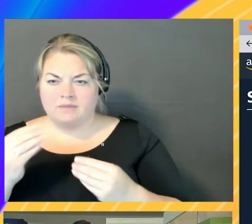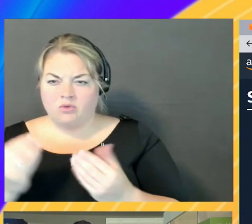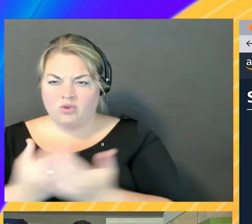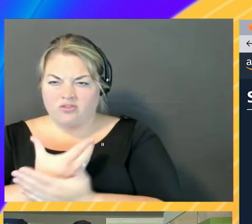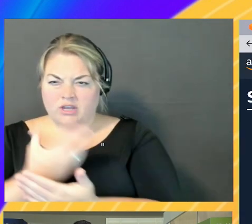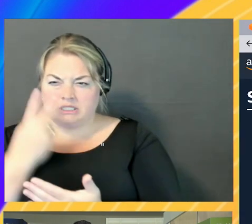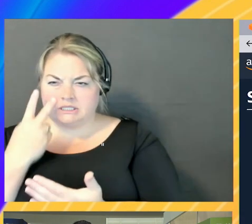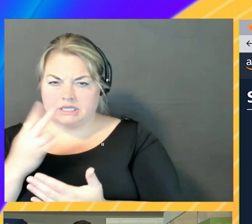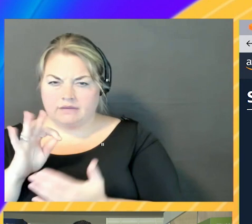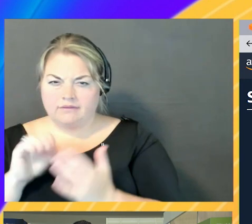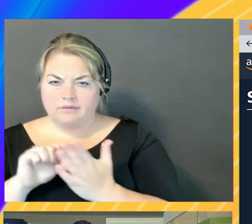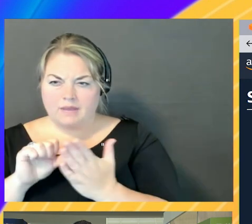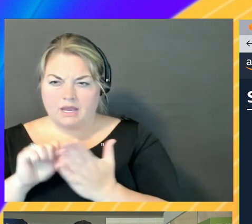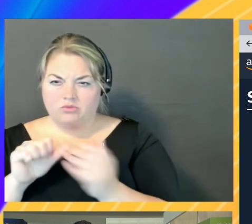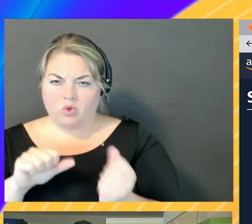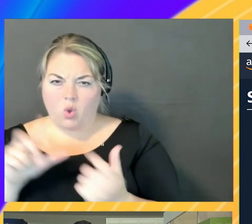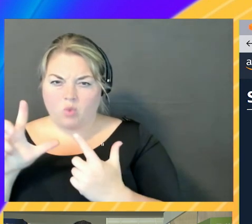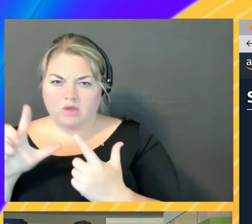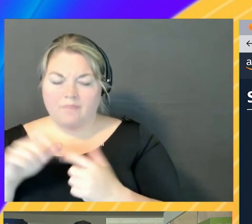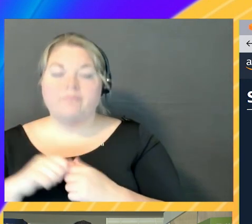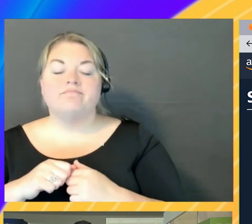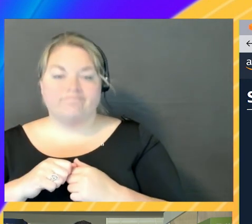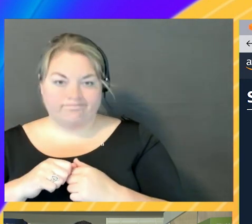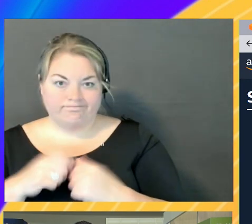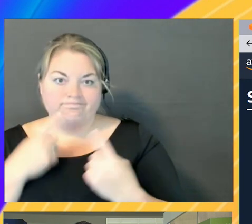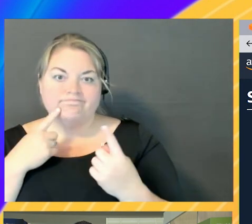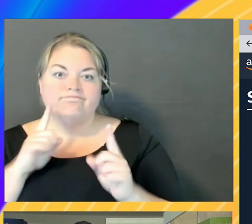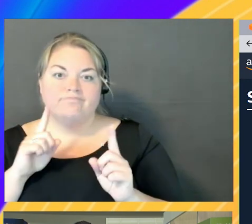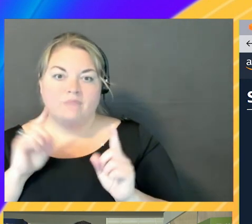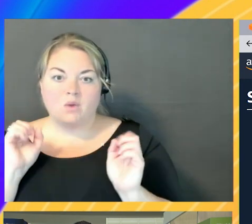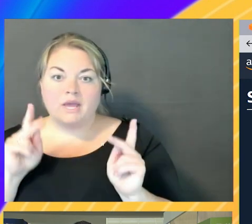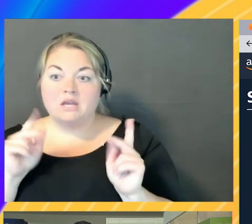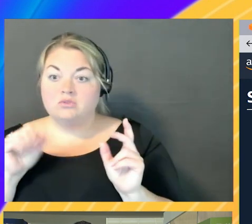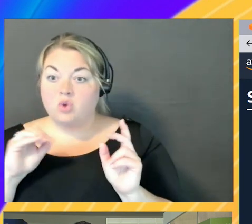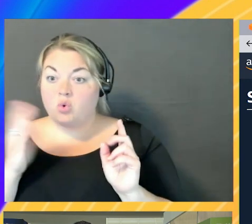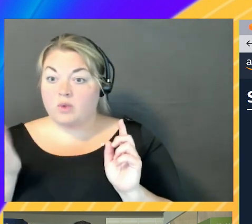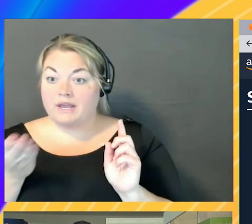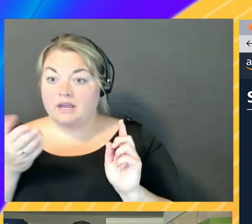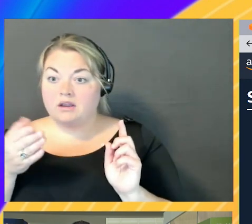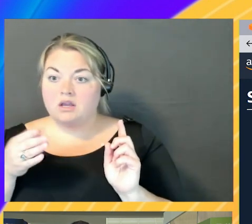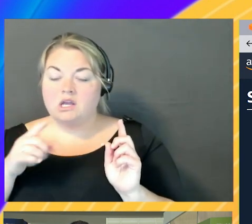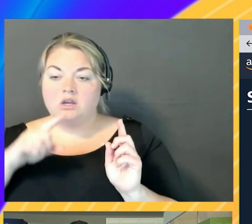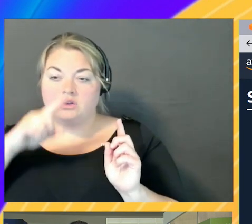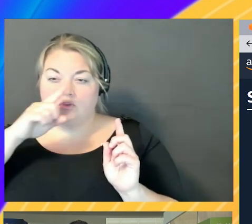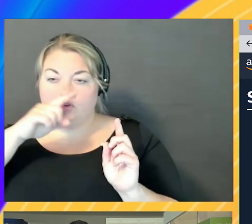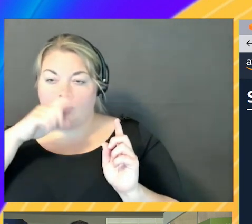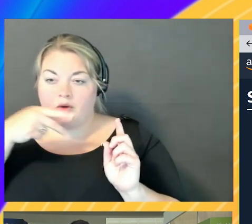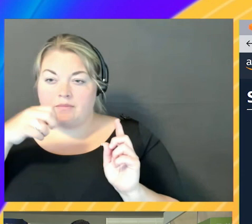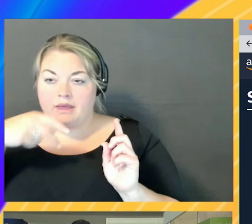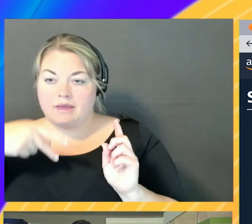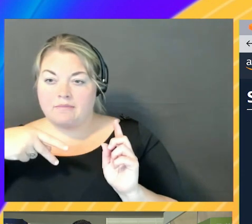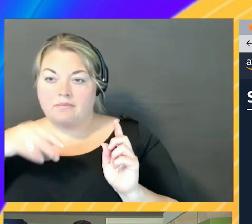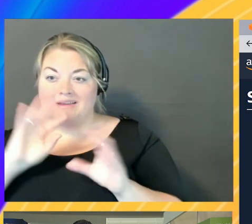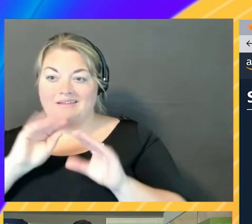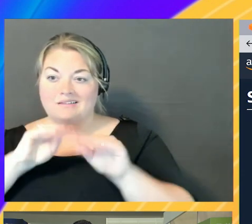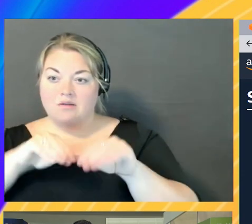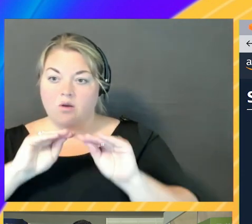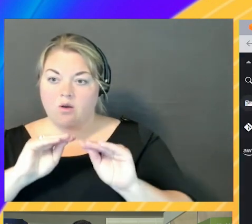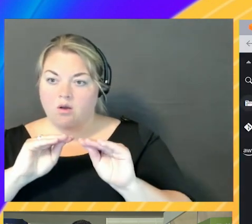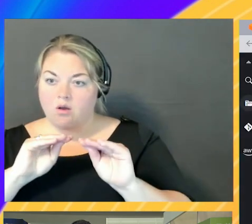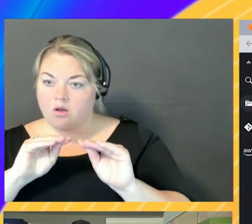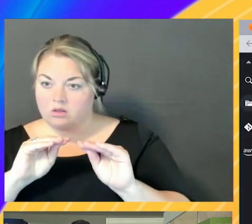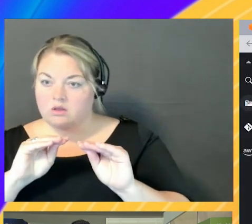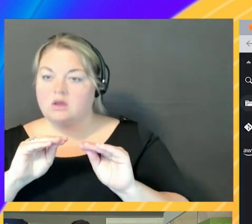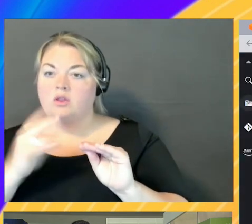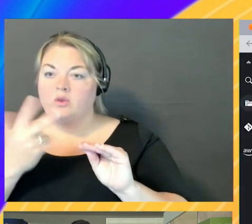back. Perfect. There we go. All right, so right here, sudo pip install boto3. I run that